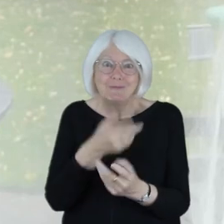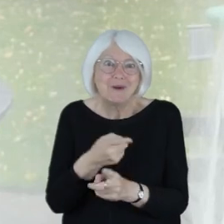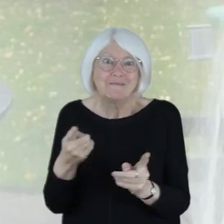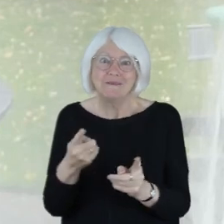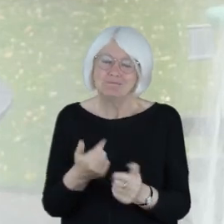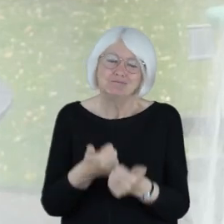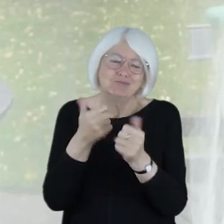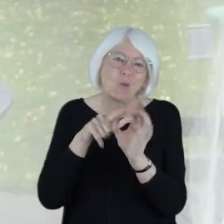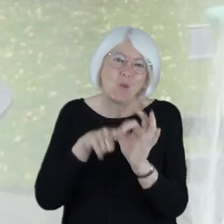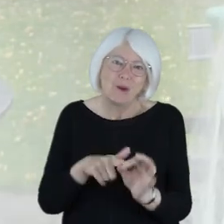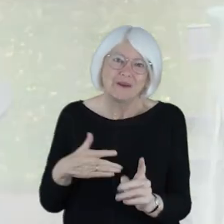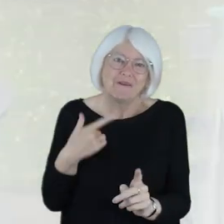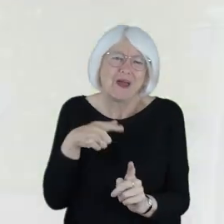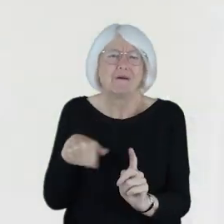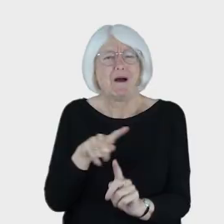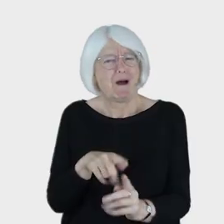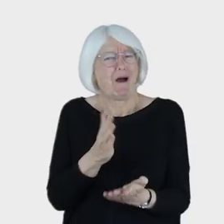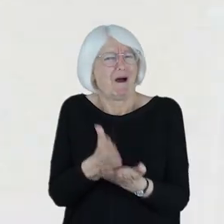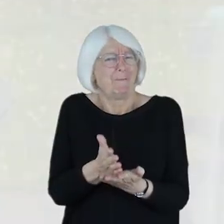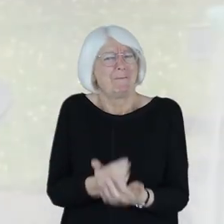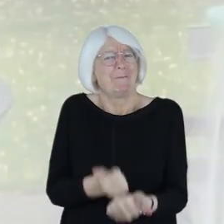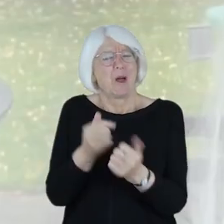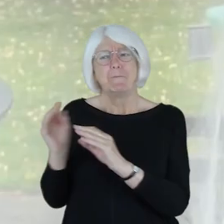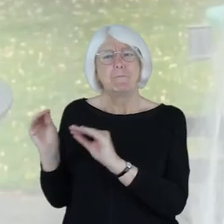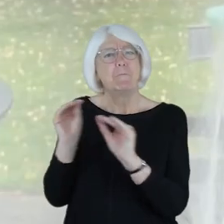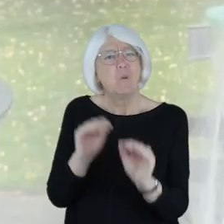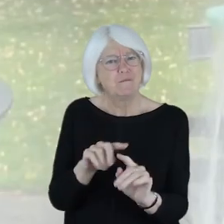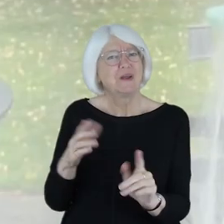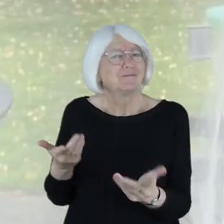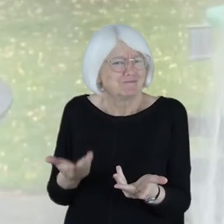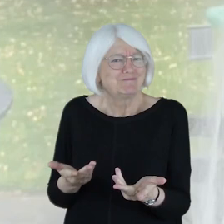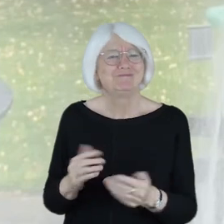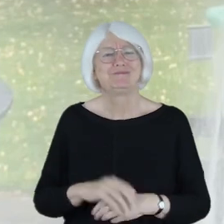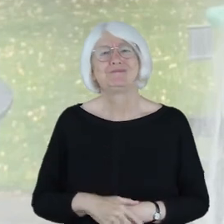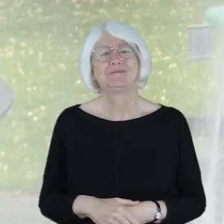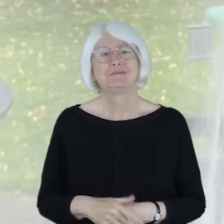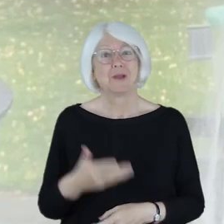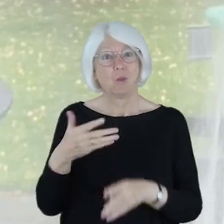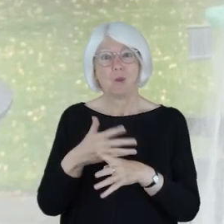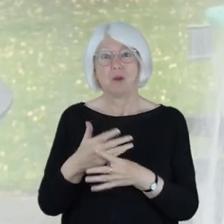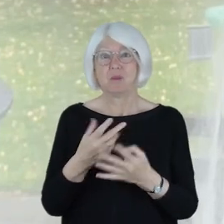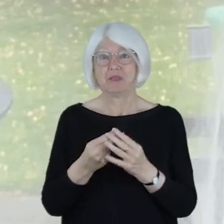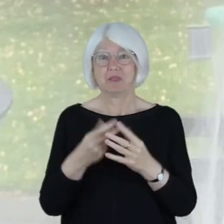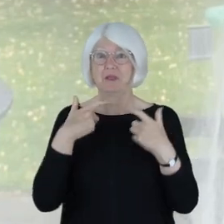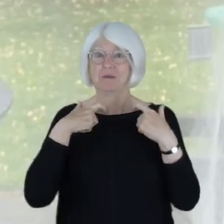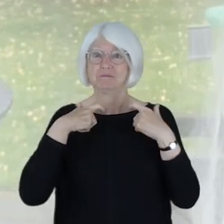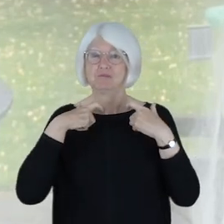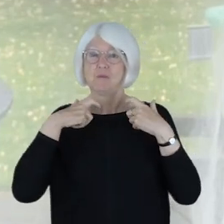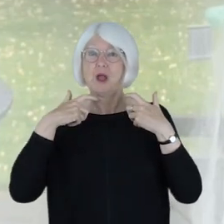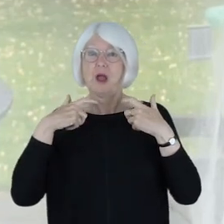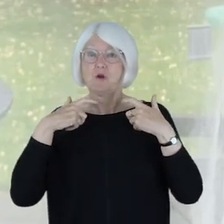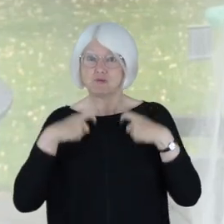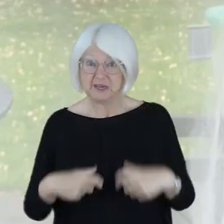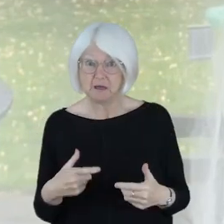of life, and certainly found it. I work as a reader with the West Hereford team, and work